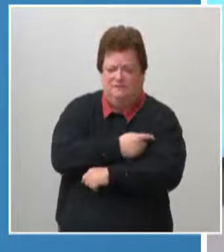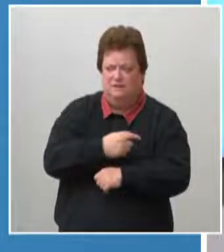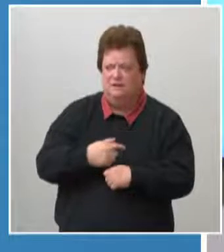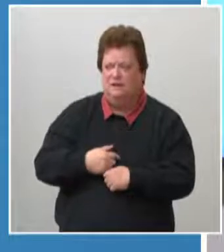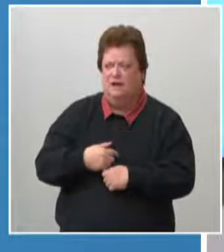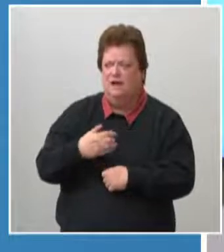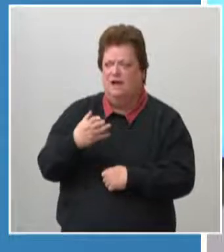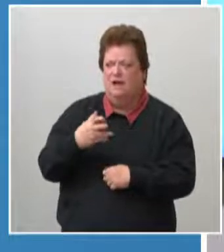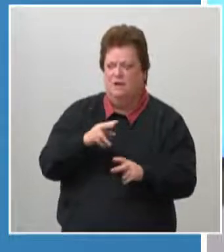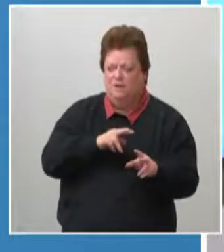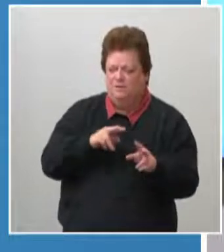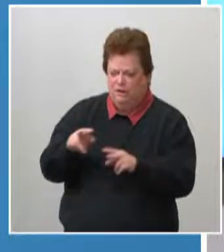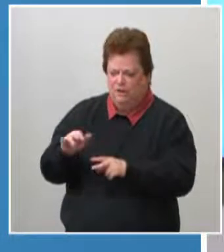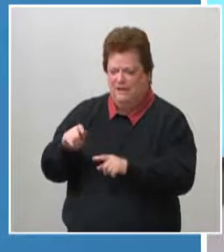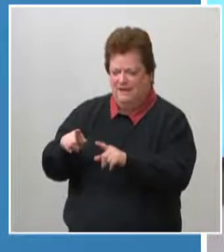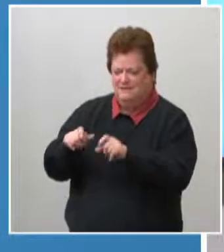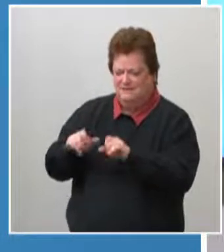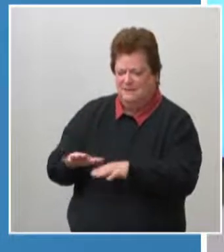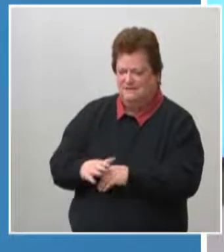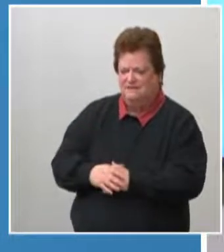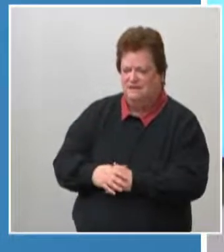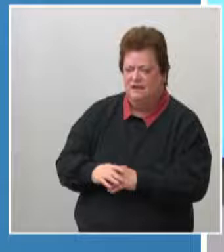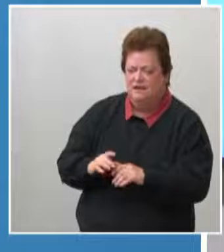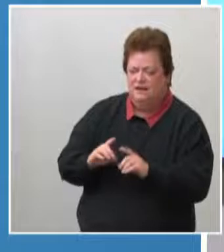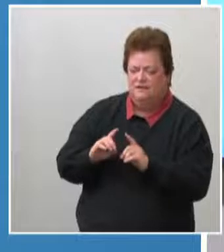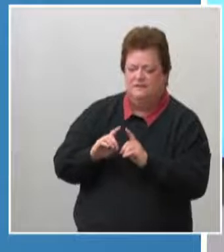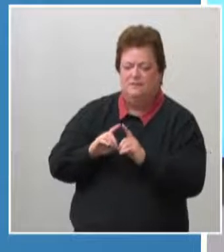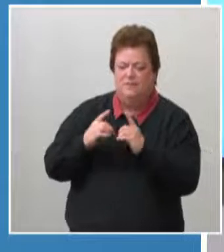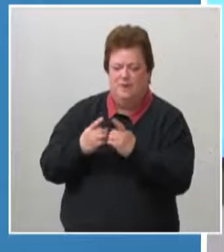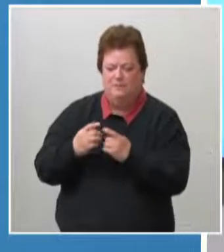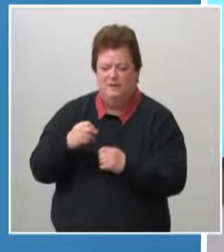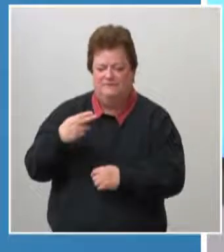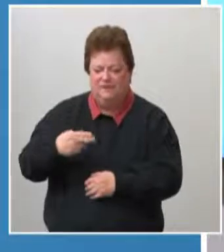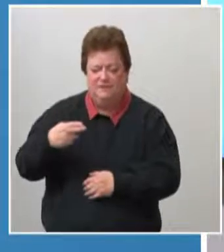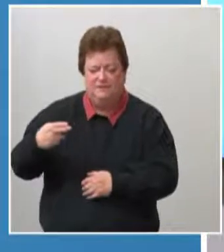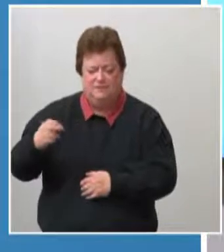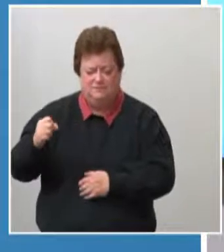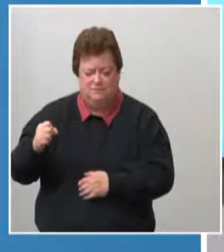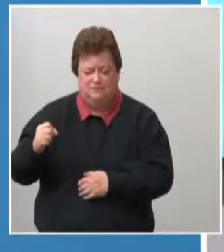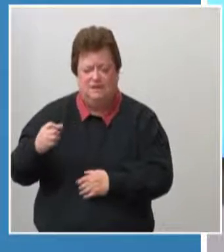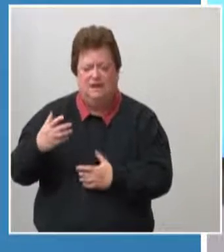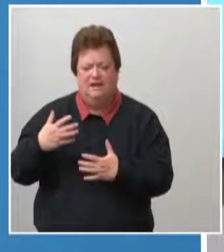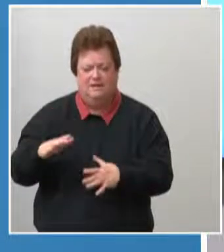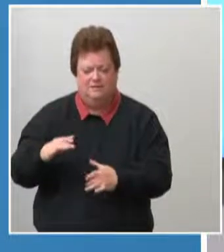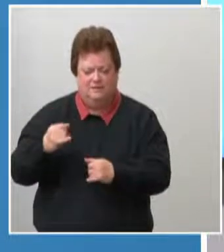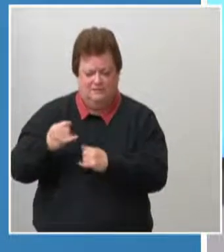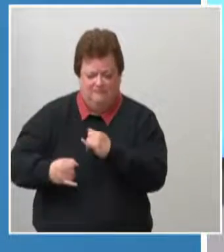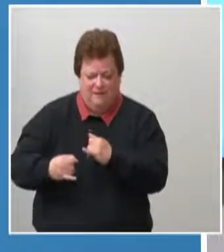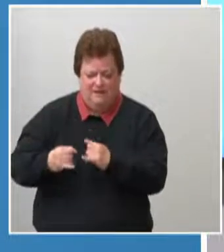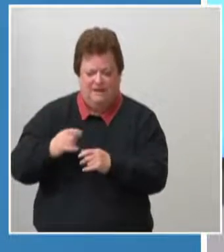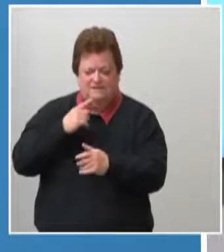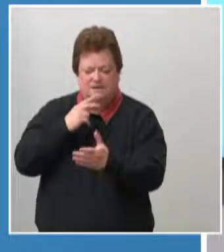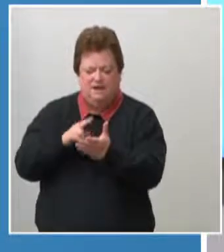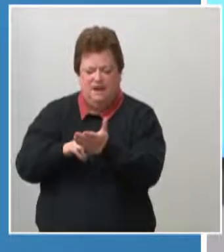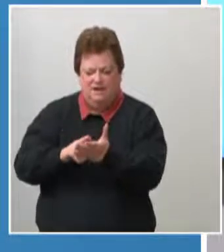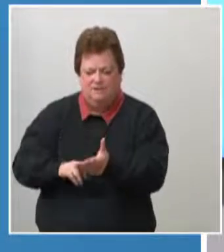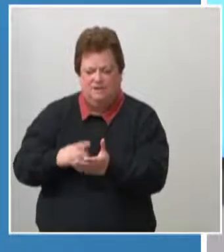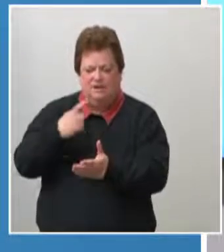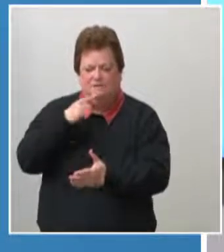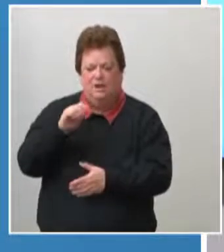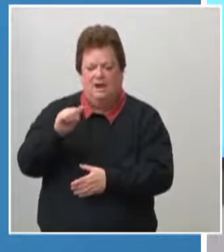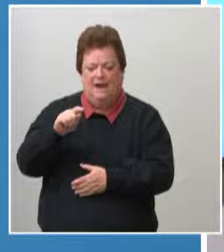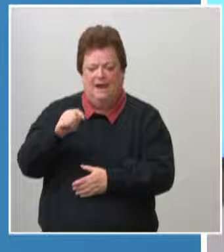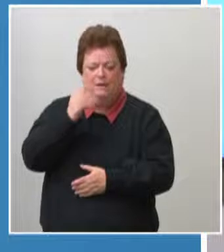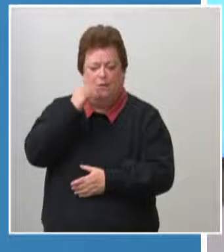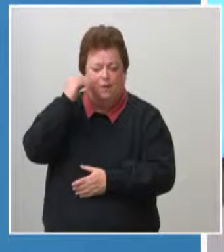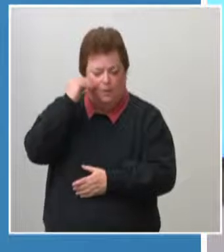turn to testing. The Nebraska Department of Health and Human Services is finalizing the contract for its at-home